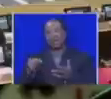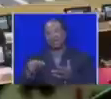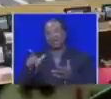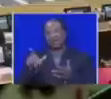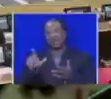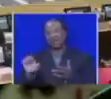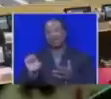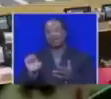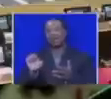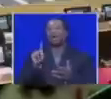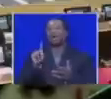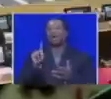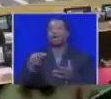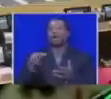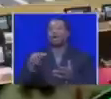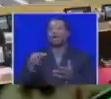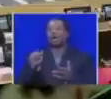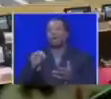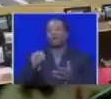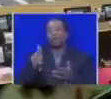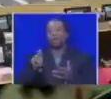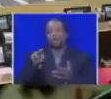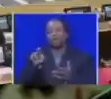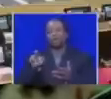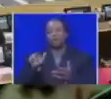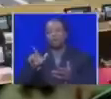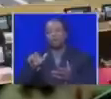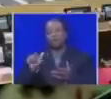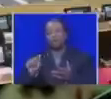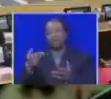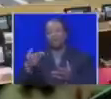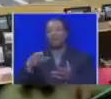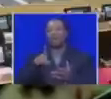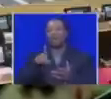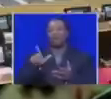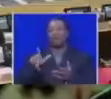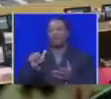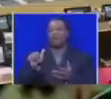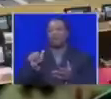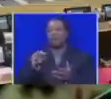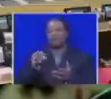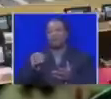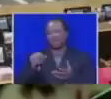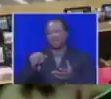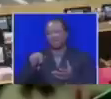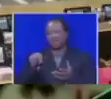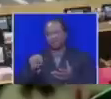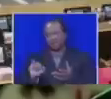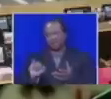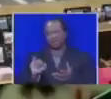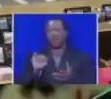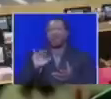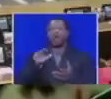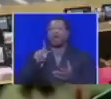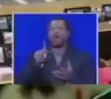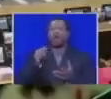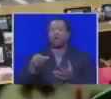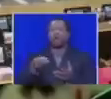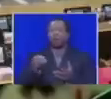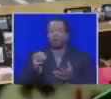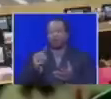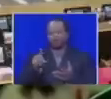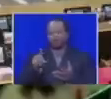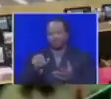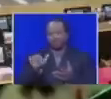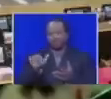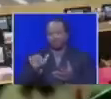Honorable Khawu. They're ready. Honorable Look at the whole squad. Let's go. Honorable Koza. Oh, okay,